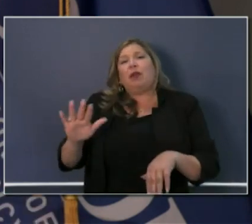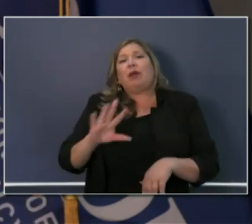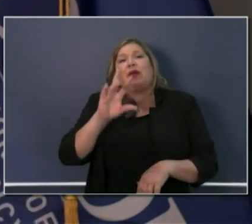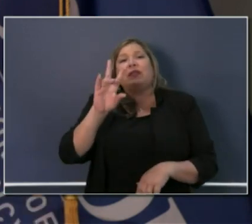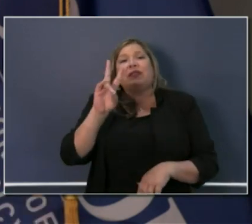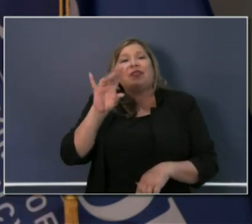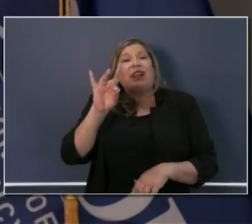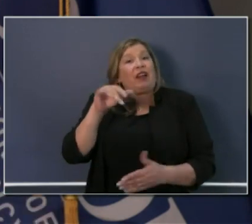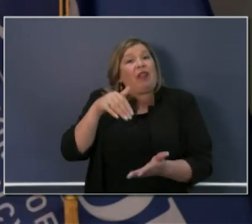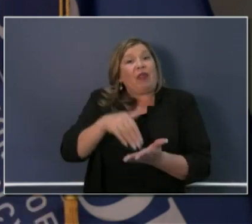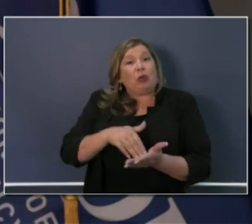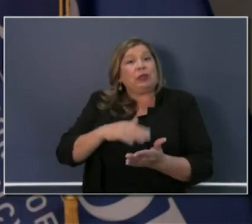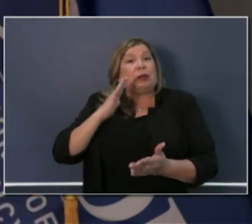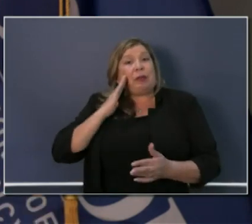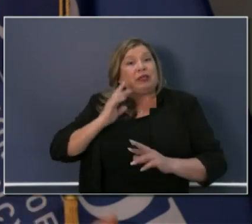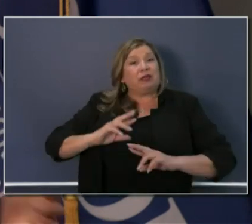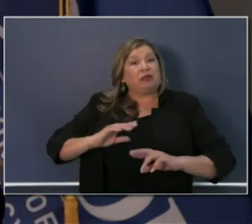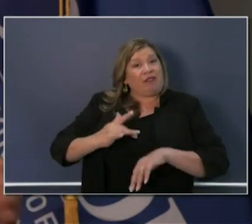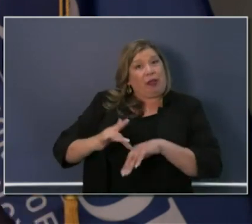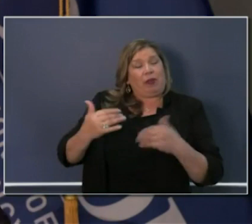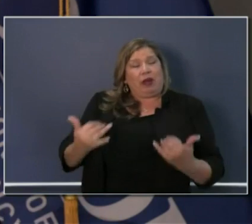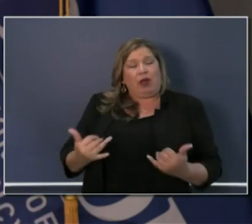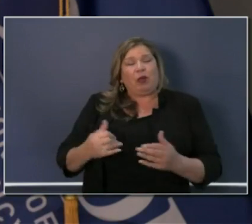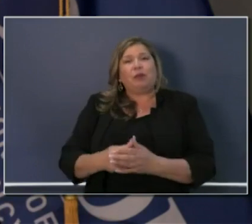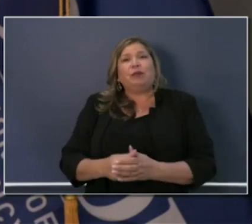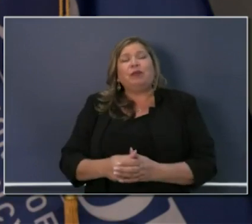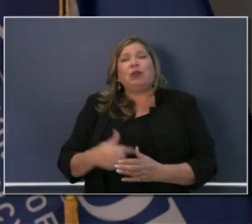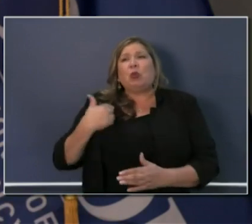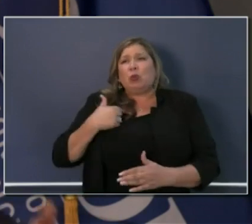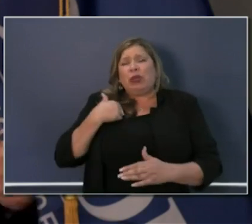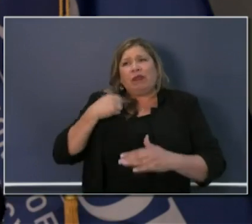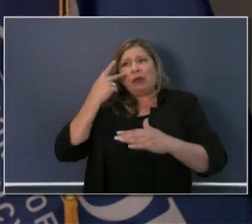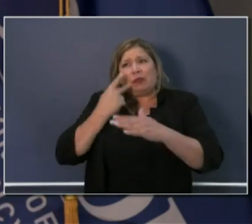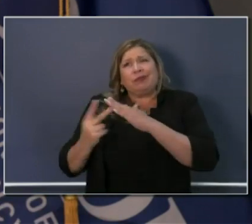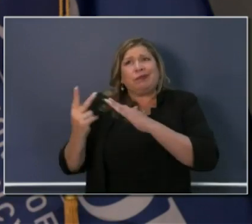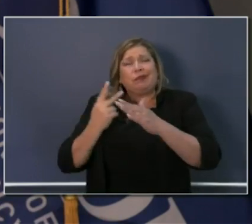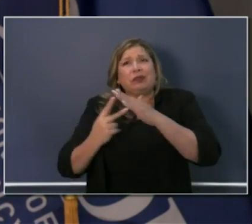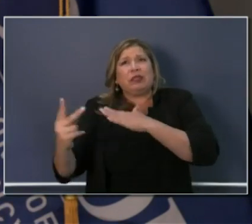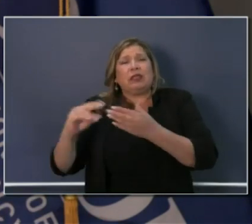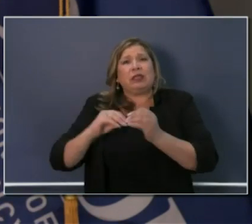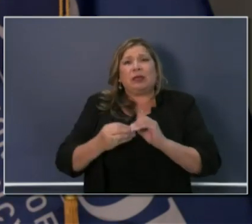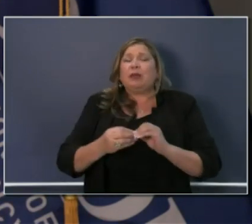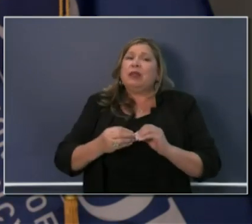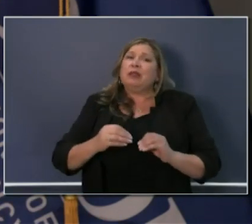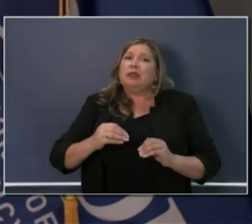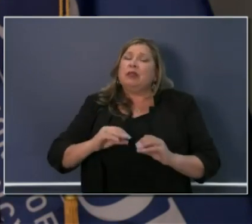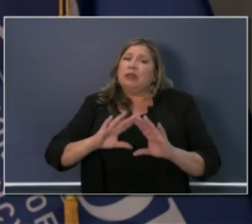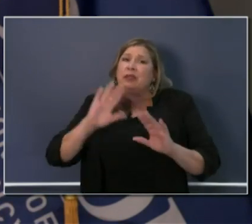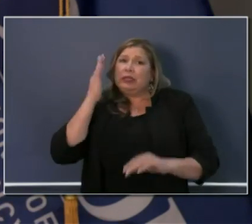78,000. Some of the projections that we put out make it clear that we'll need an additional